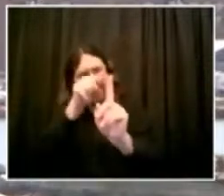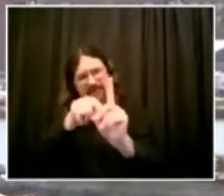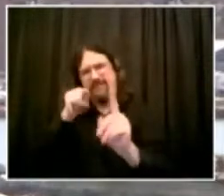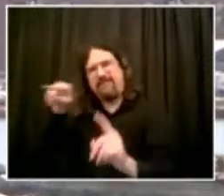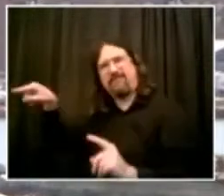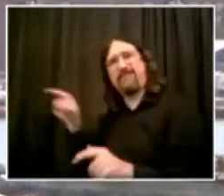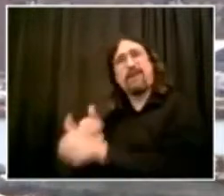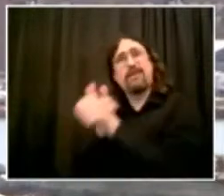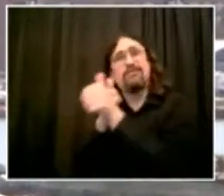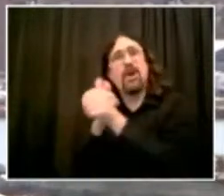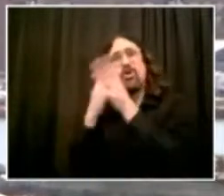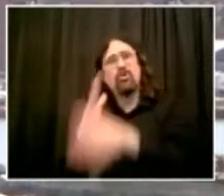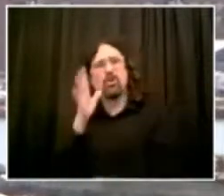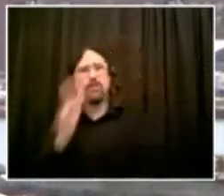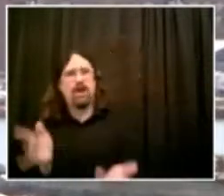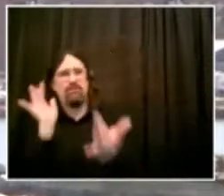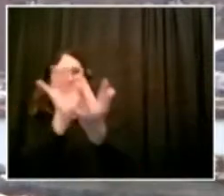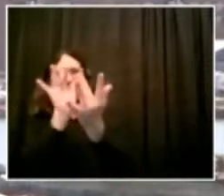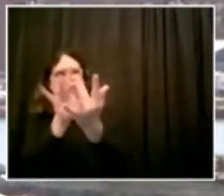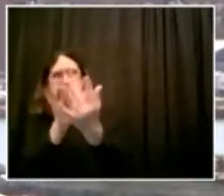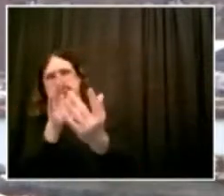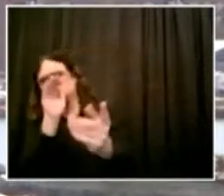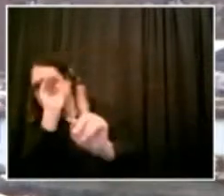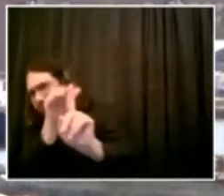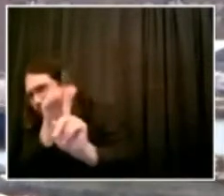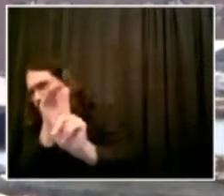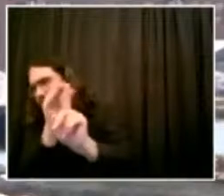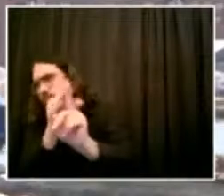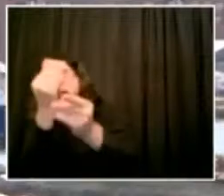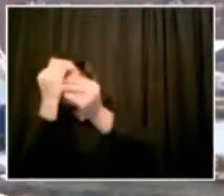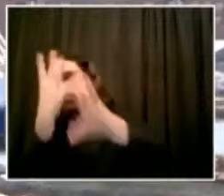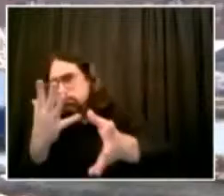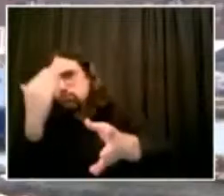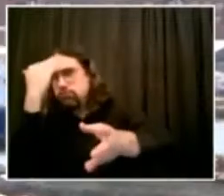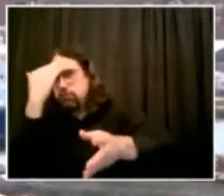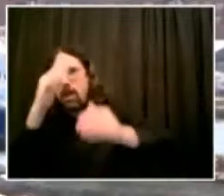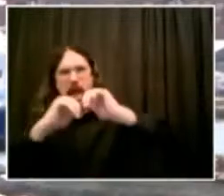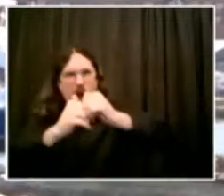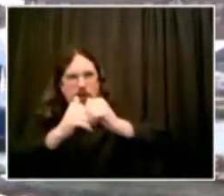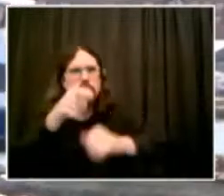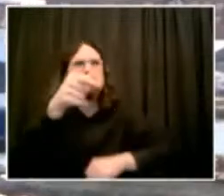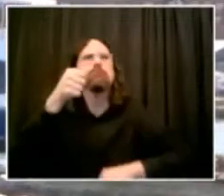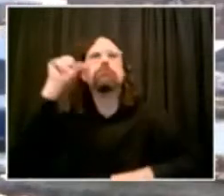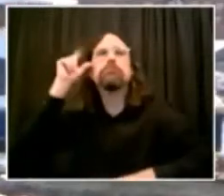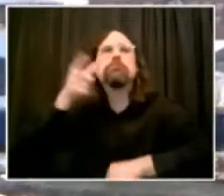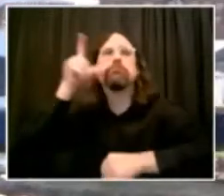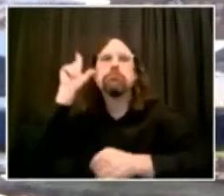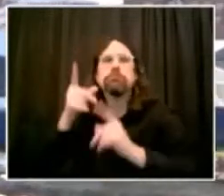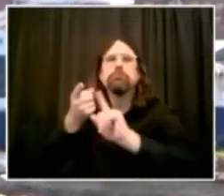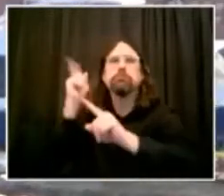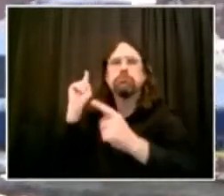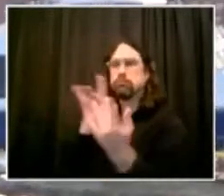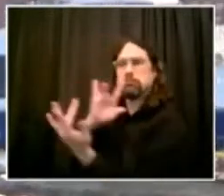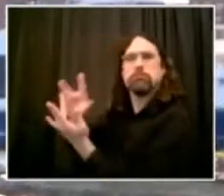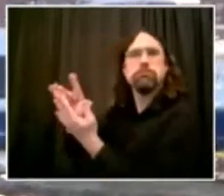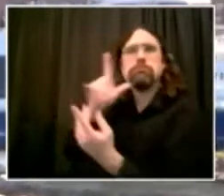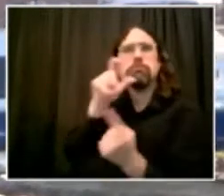this disease so we can get to phase 2, phase 3, phase 4. I have confidence we can do it. But